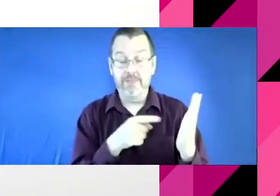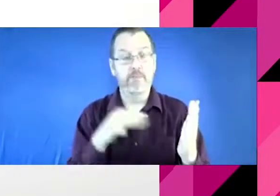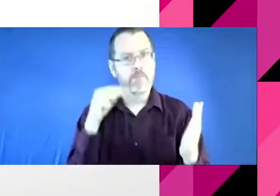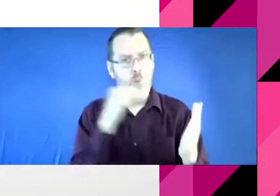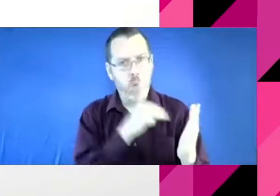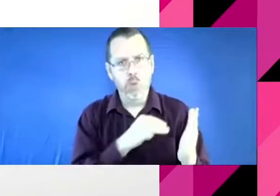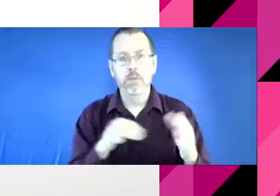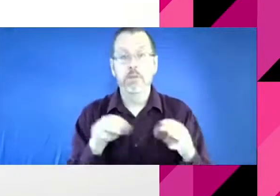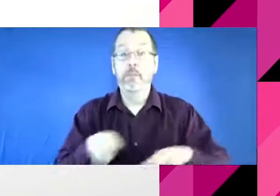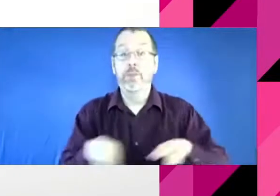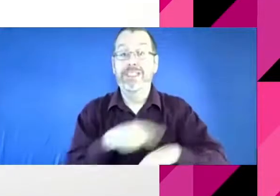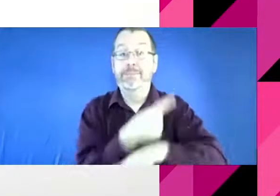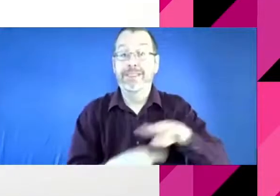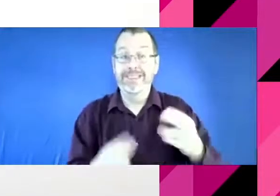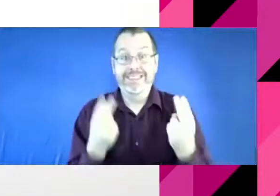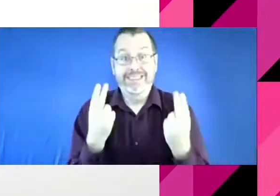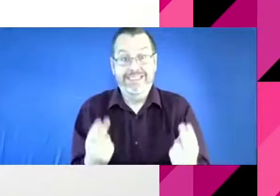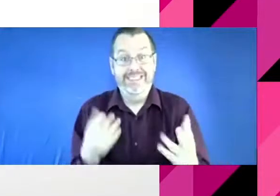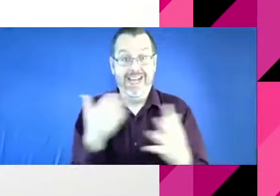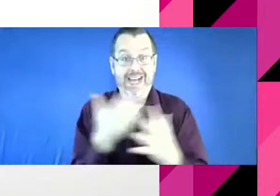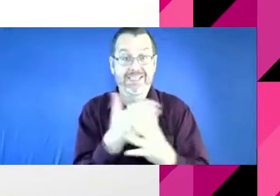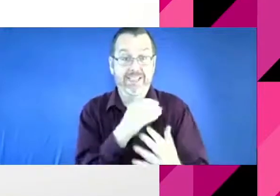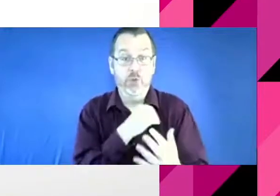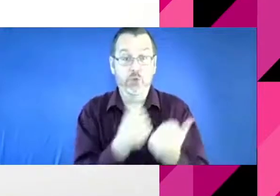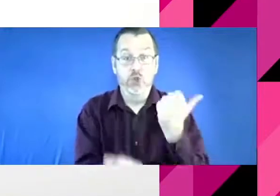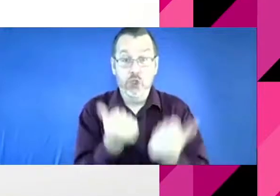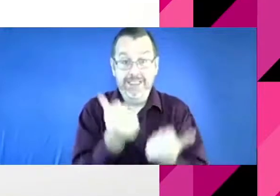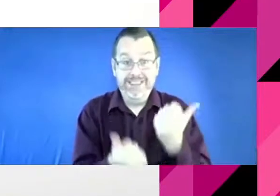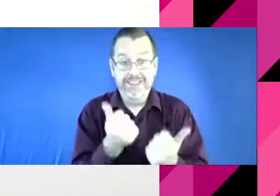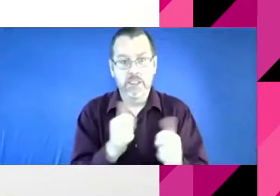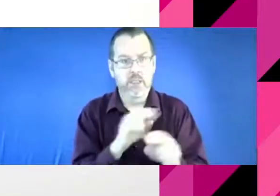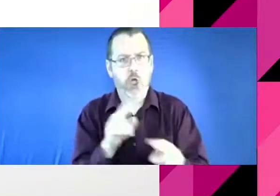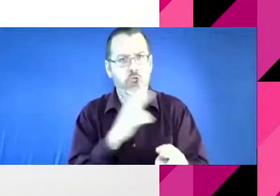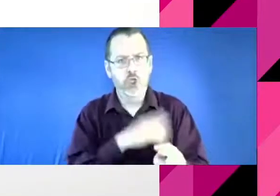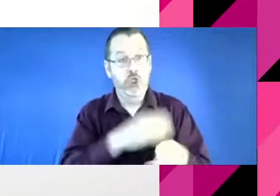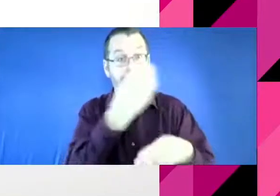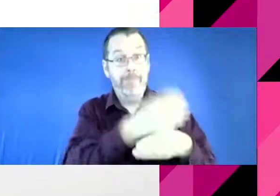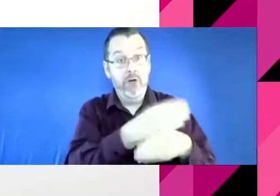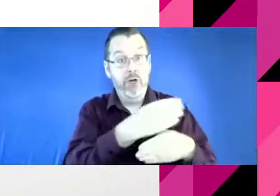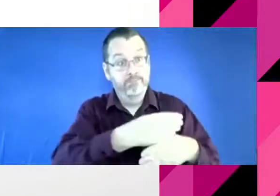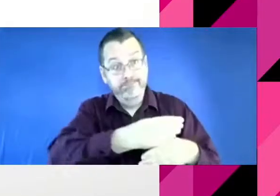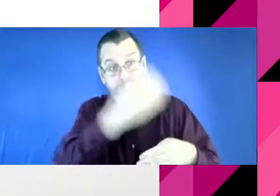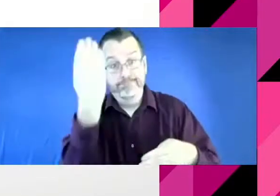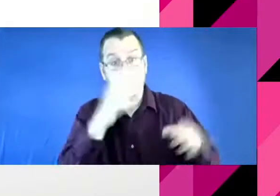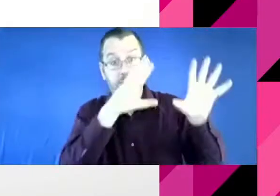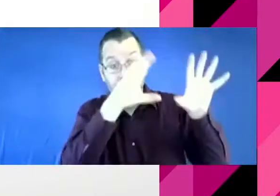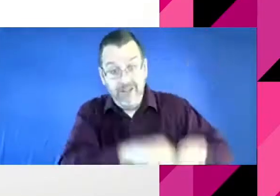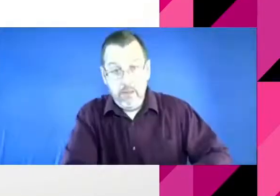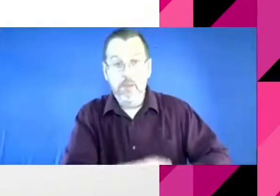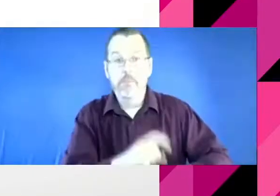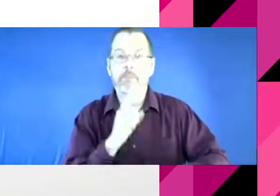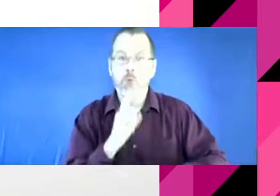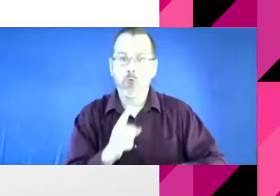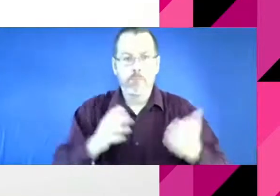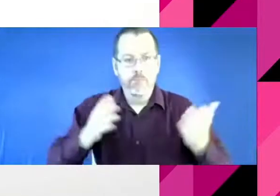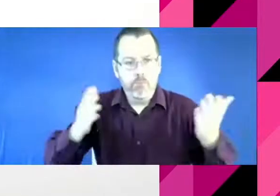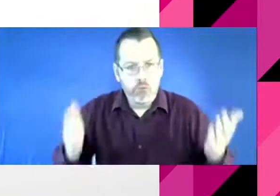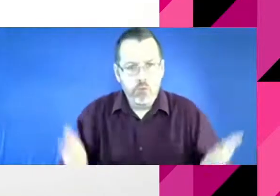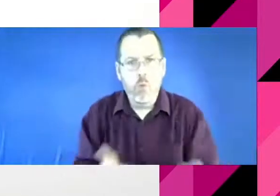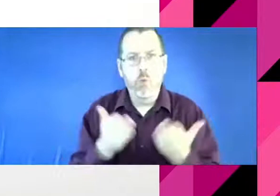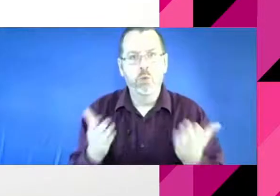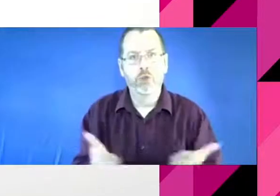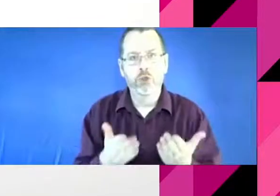disability requires not only the removal of barriers, but also the promotion of active participation by persons with disability in